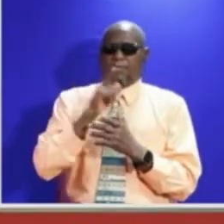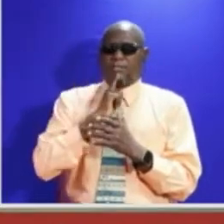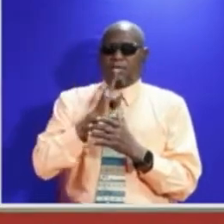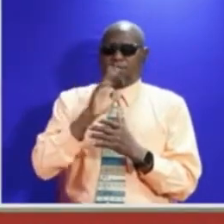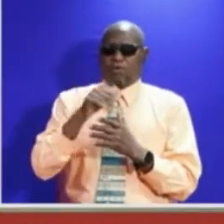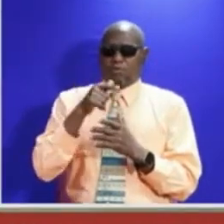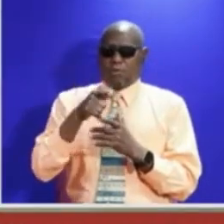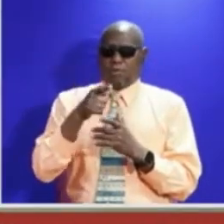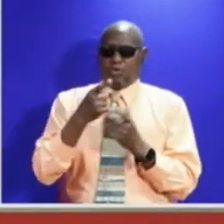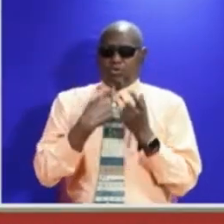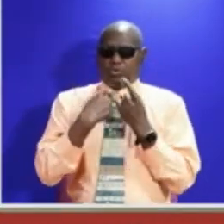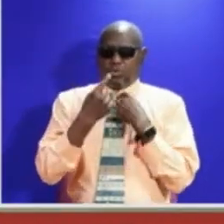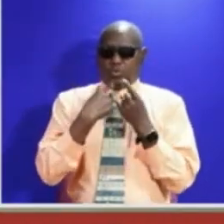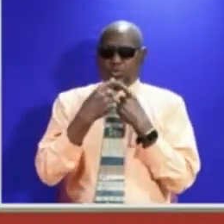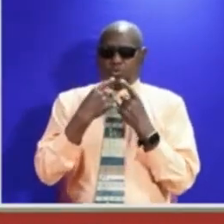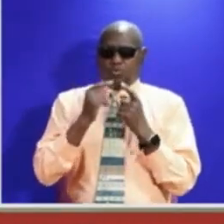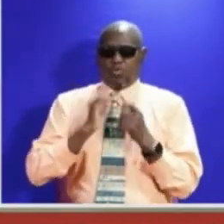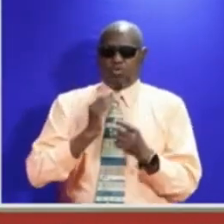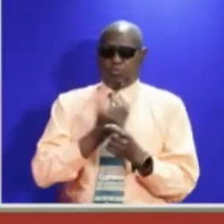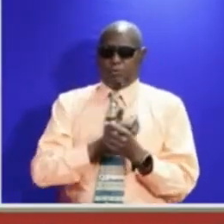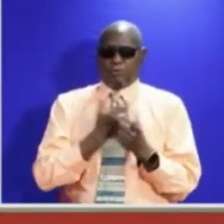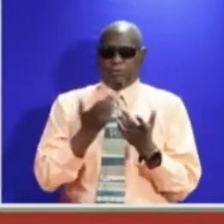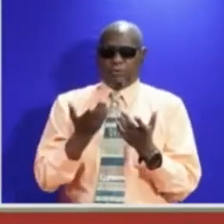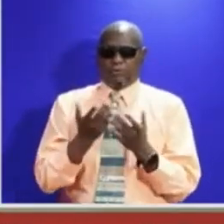kupitia mazungumzo na kamati hiyo.